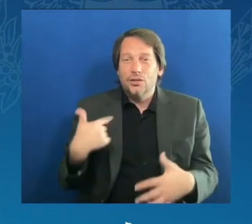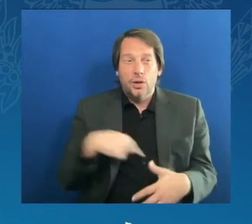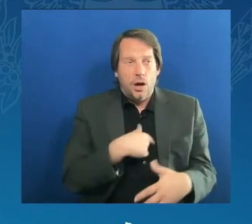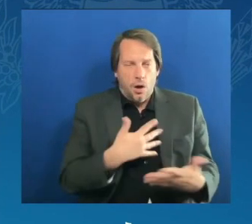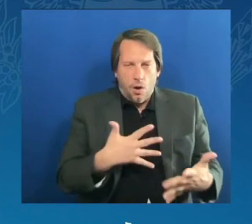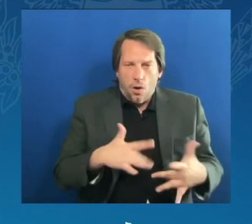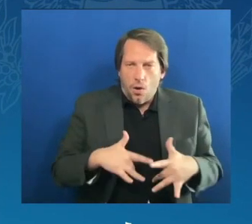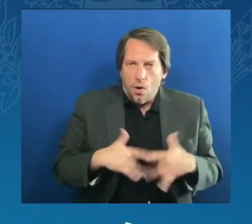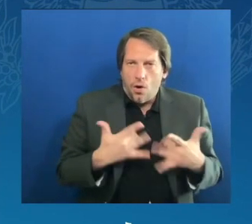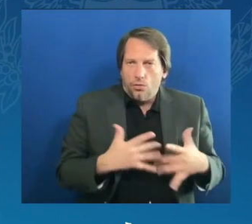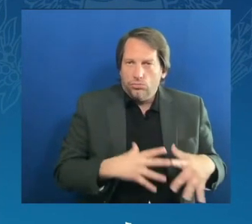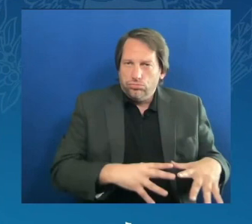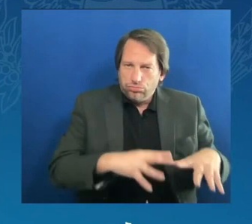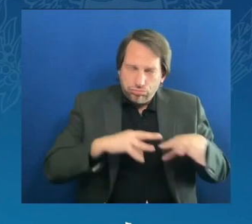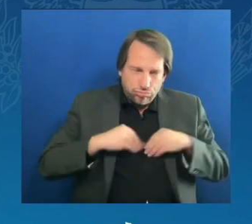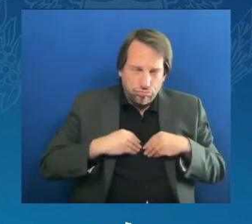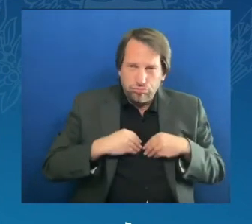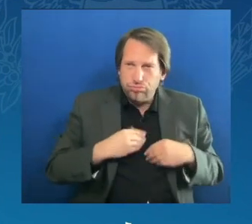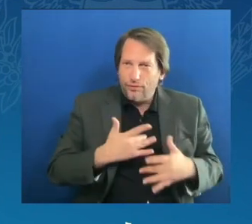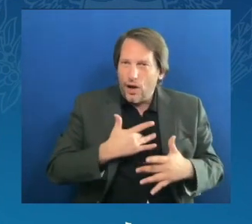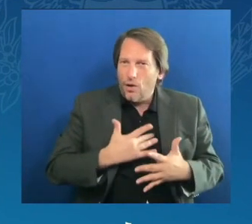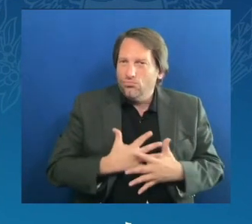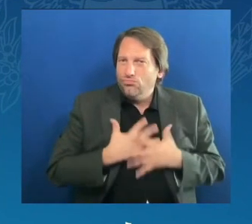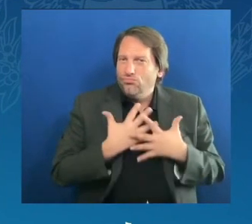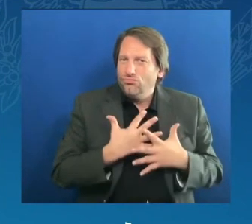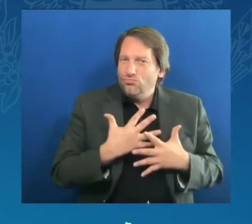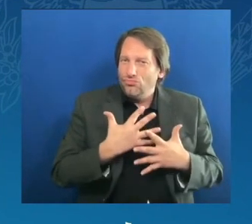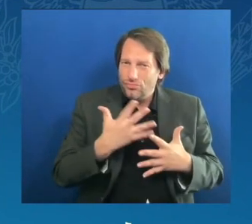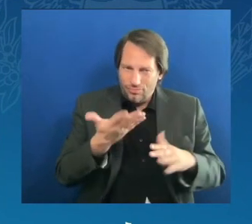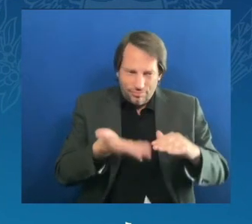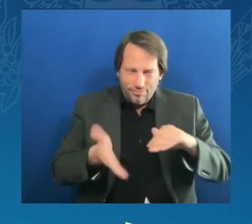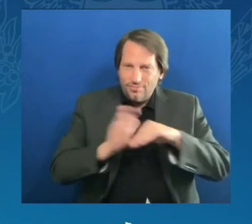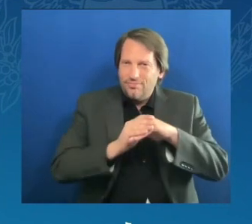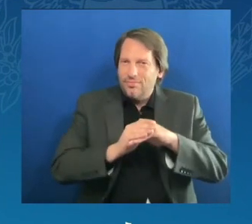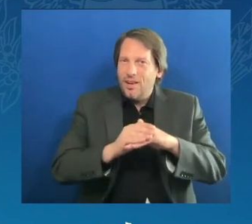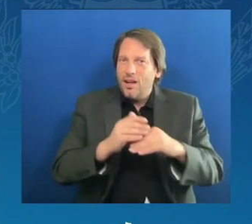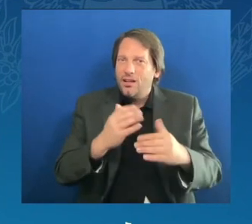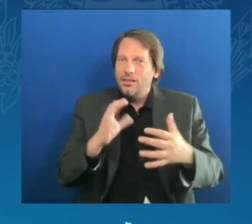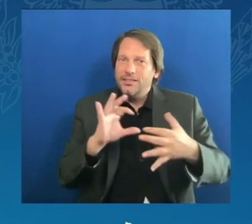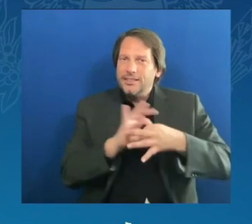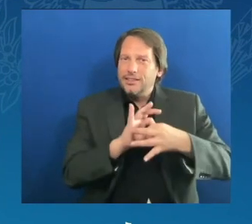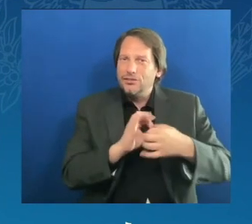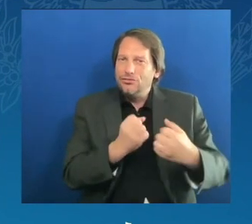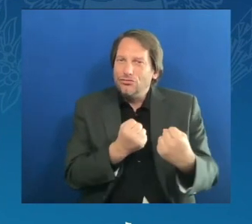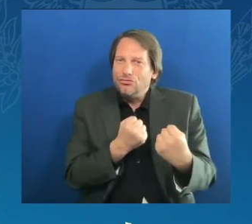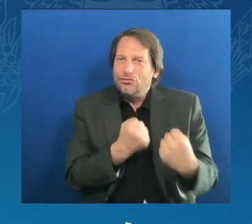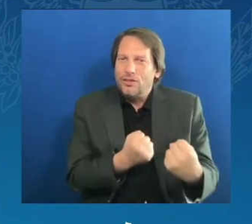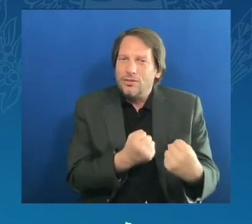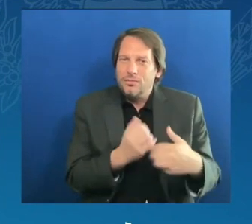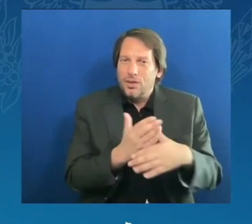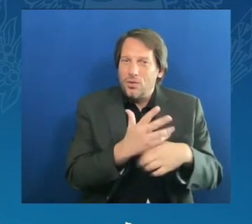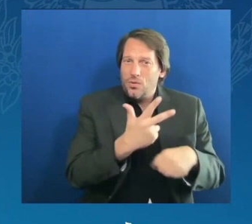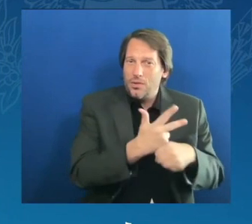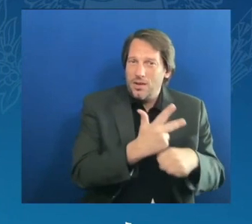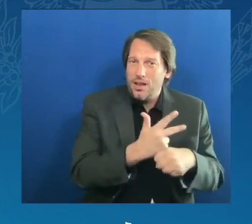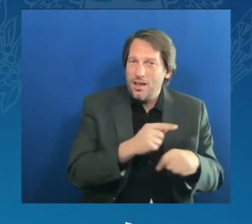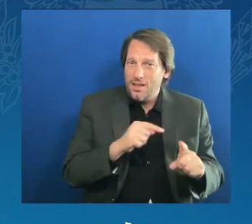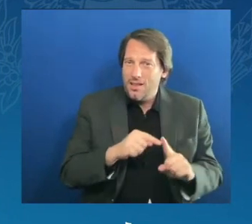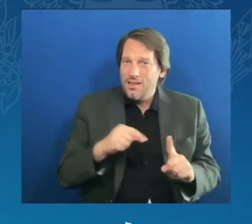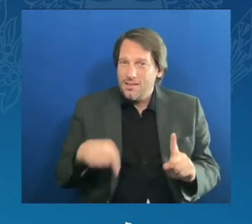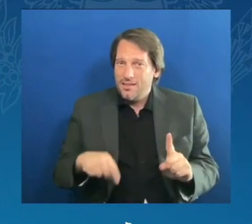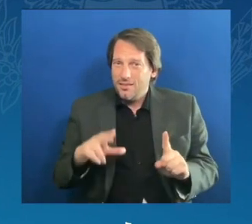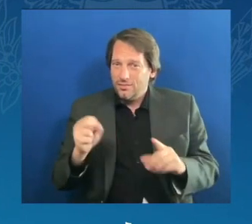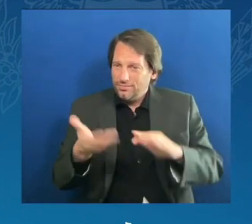between Guatemala and increase prosperity in our region in general. I also want, on behalf of all Guatemalans,